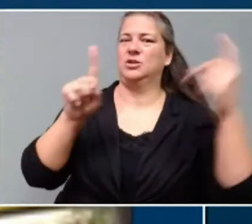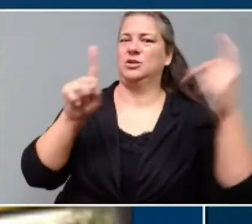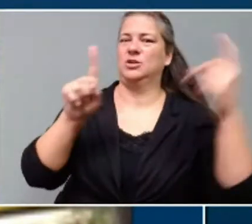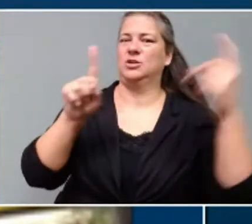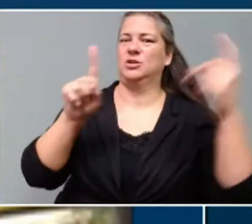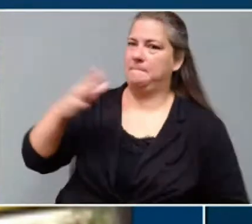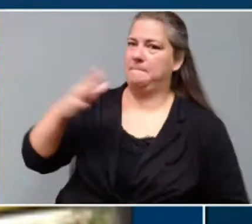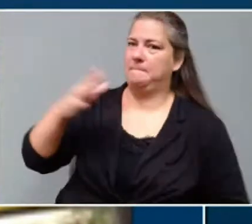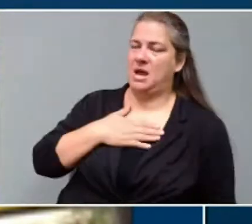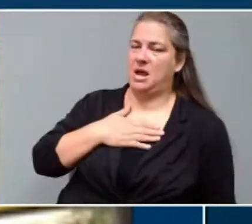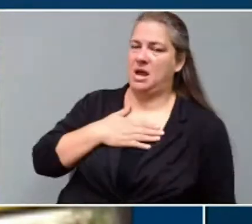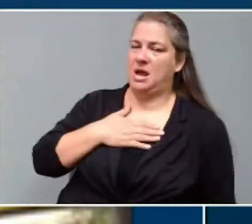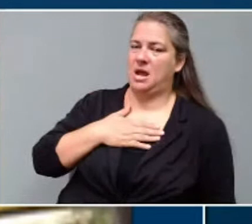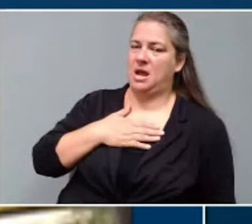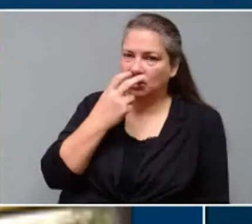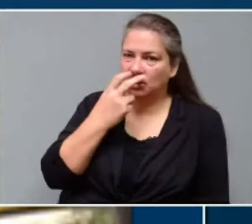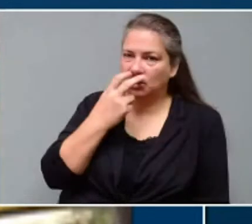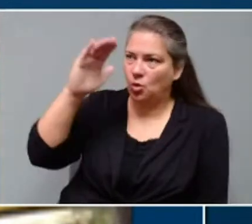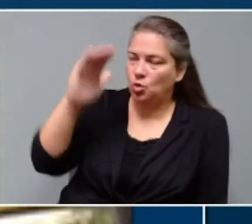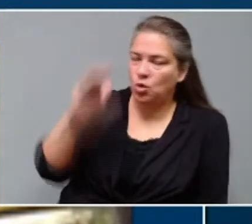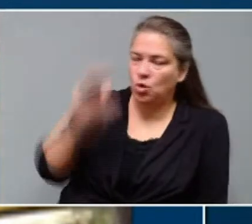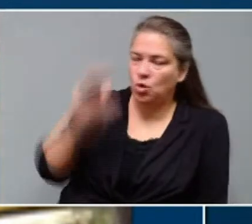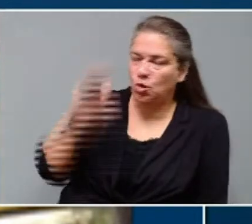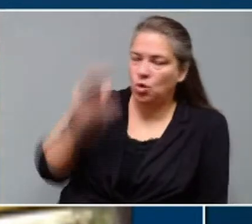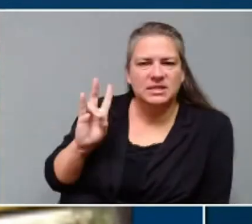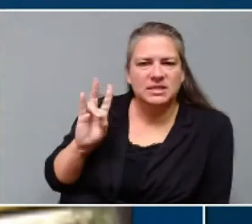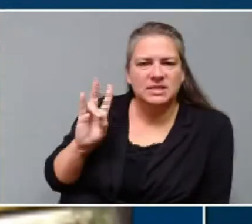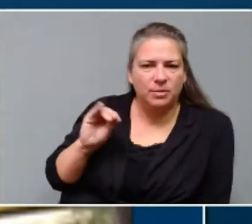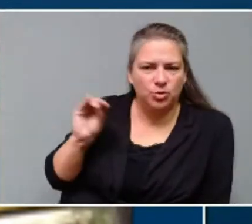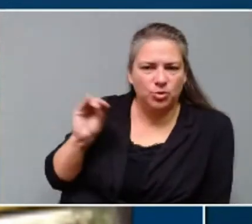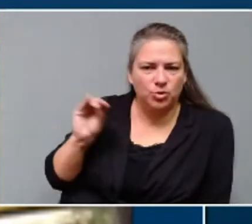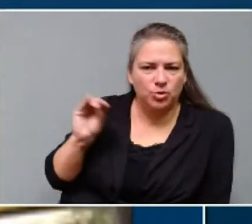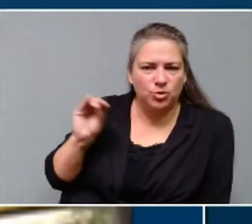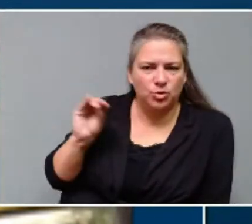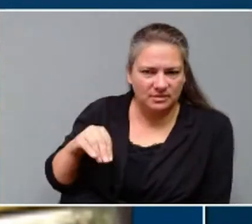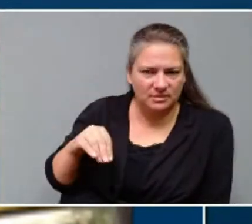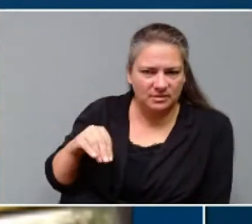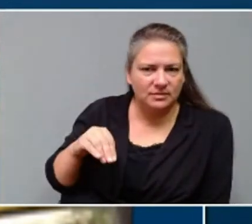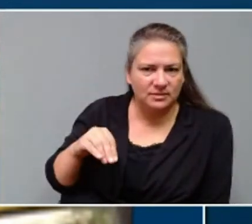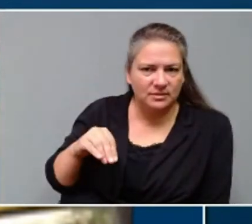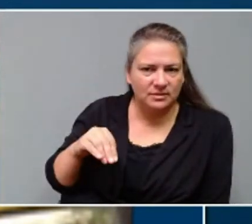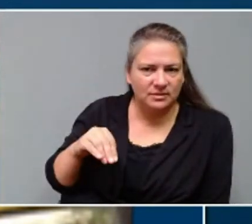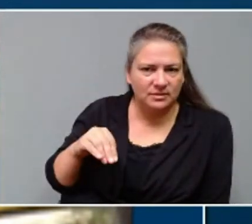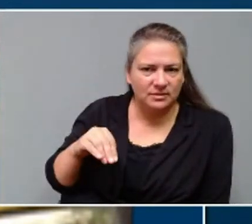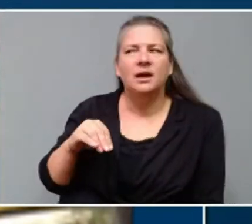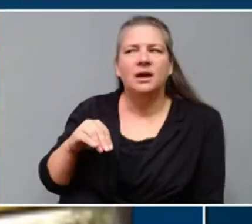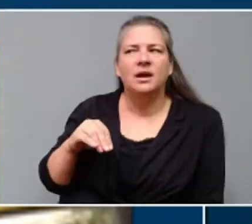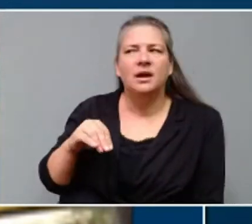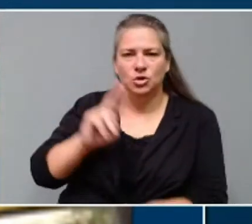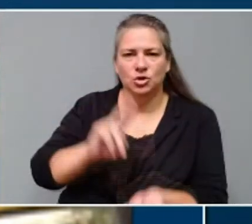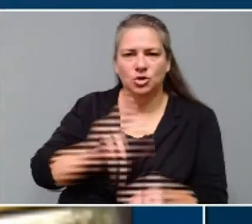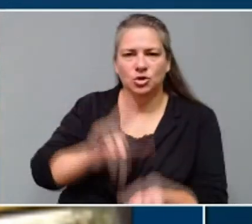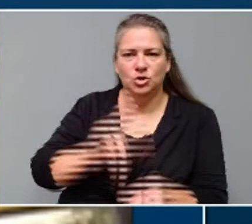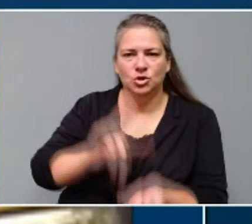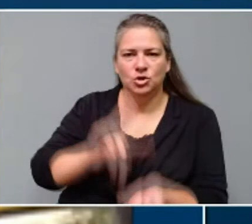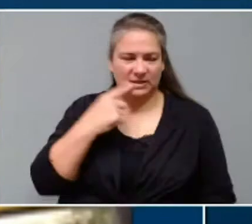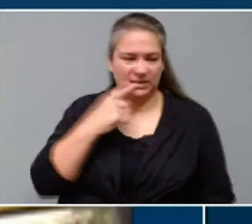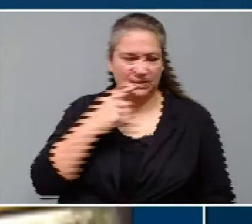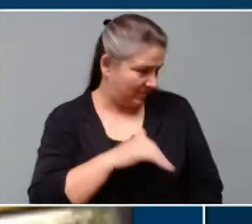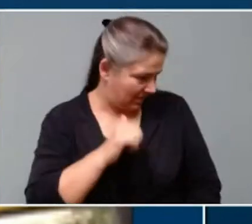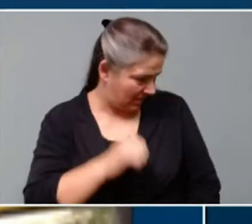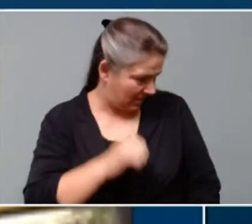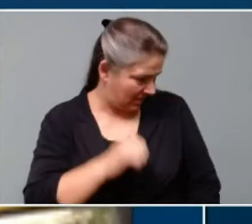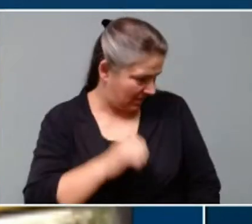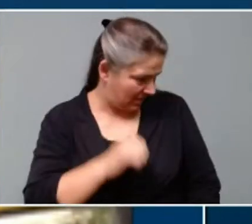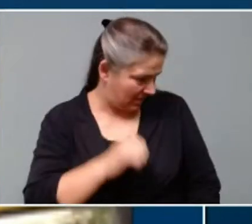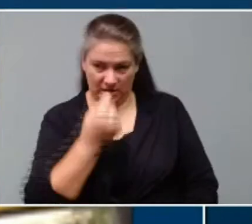in the 70% for the oxygen saturation. And the nurse looks at me and says, "Mr. Wade, can we intubate you?"